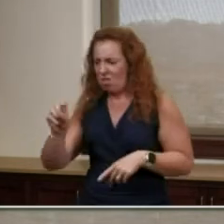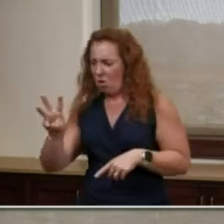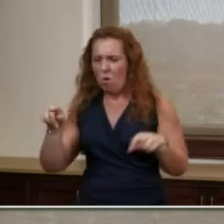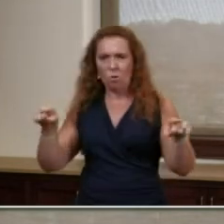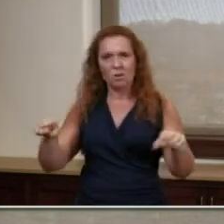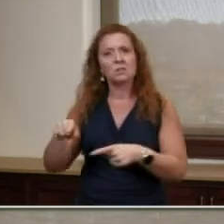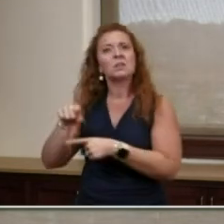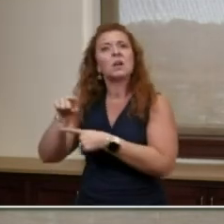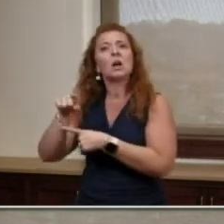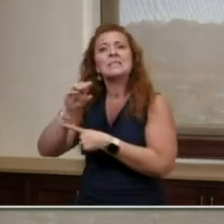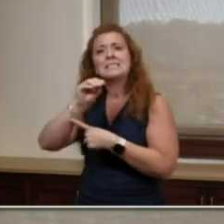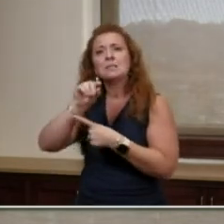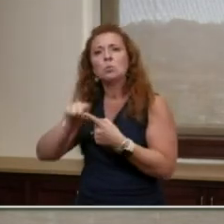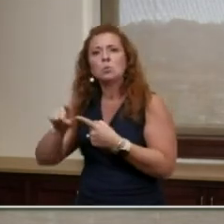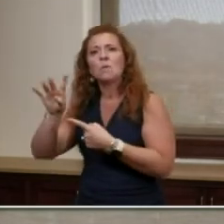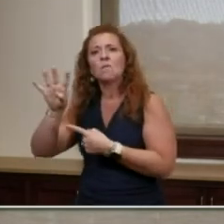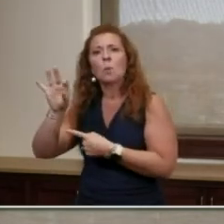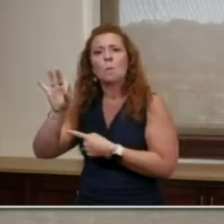0 to 4.9%.